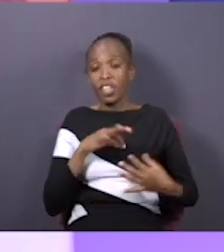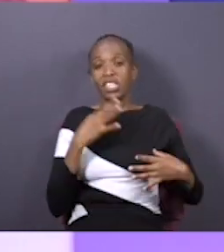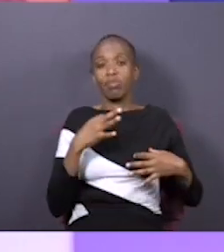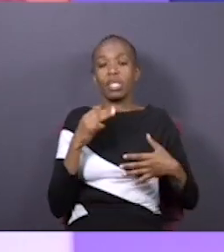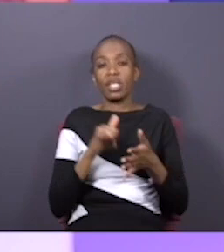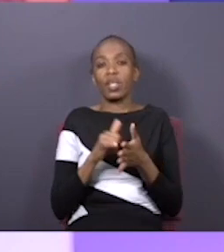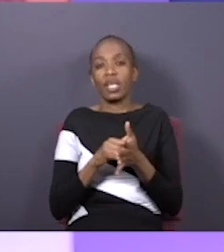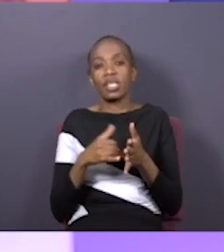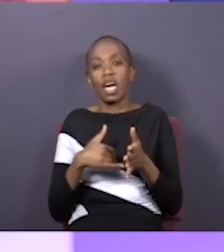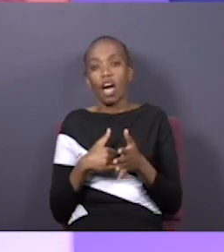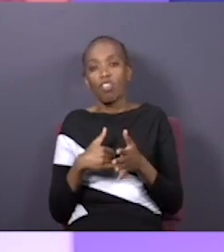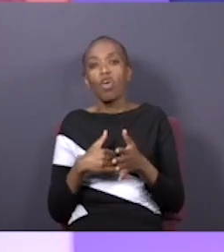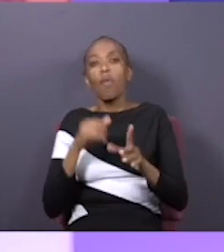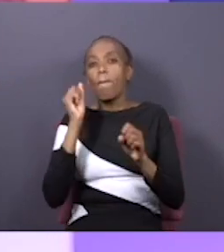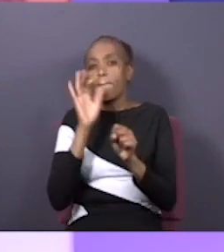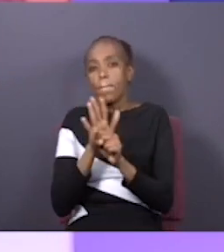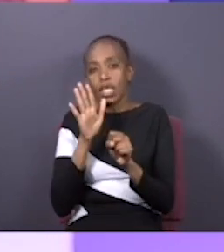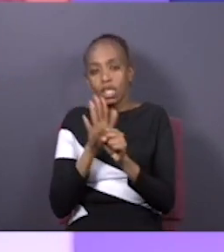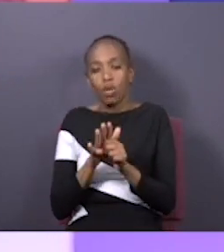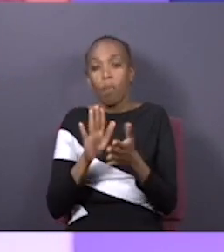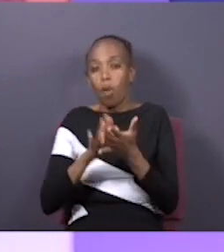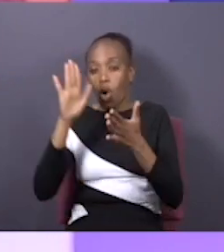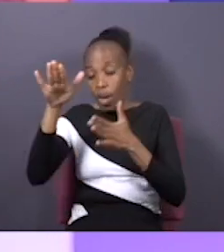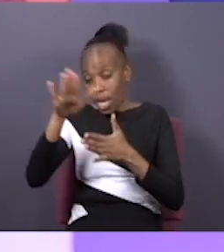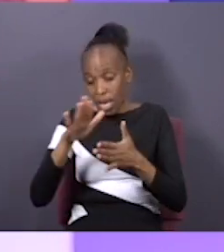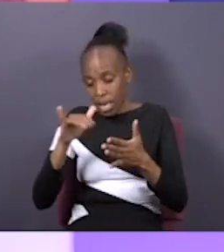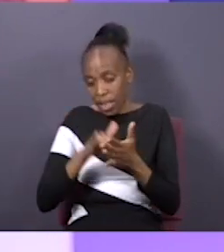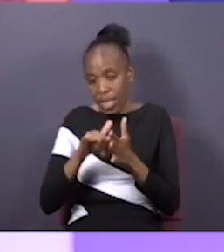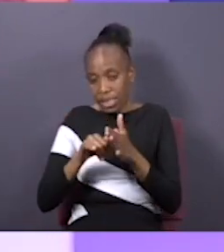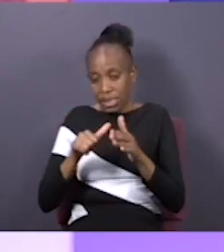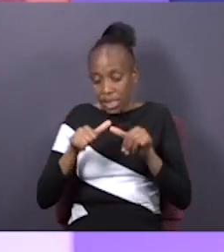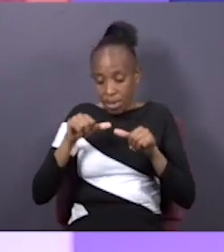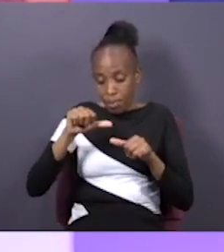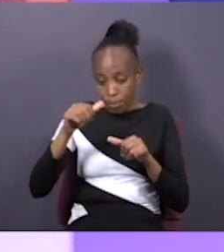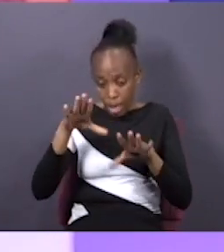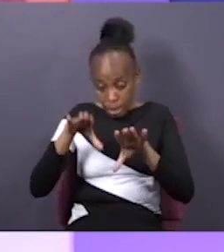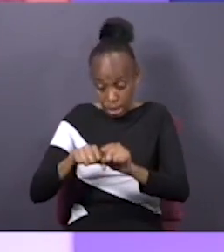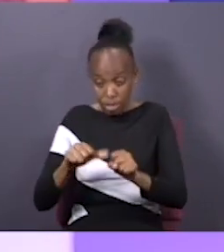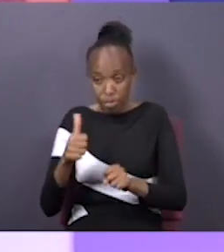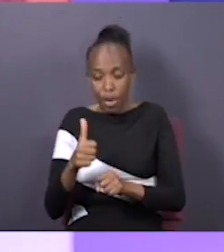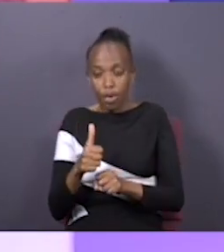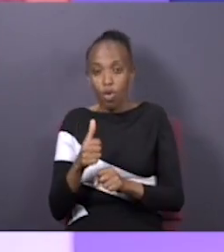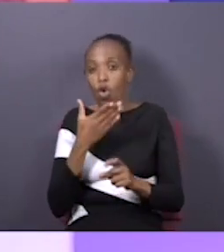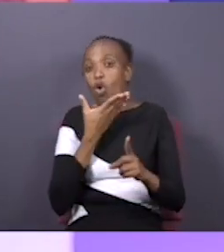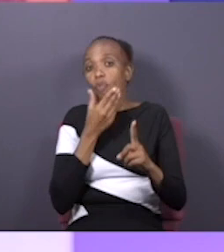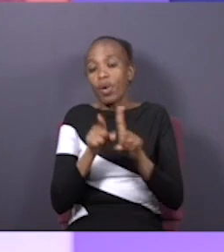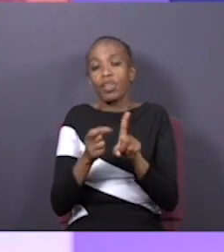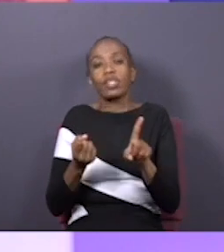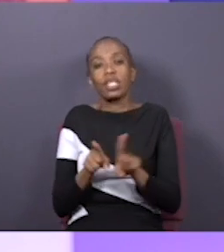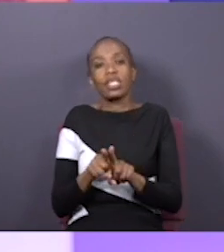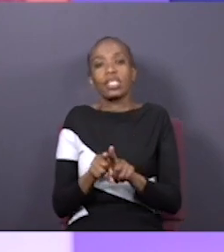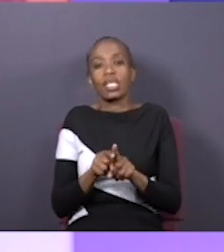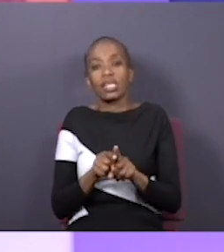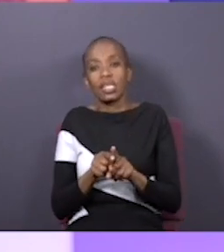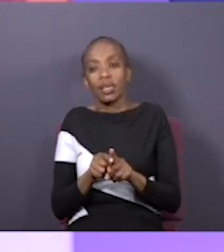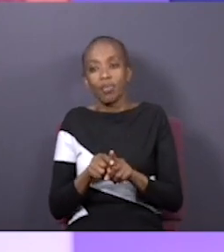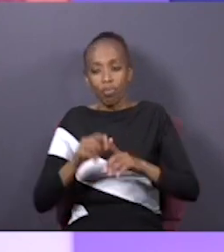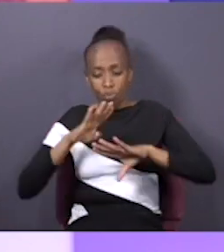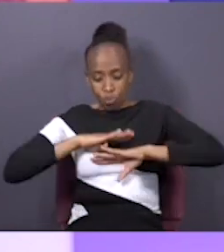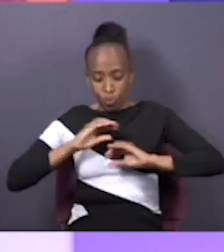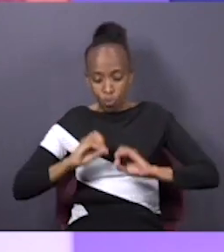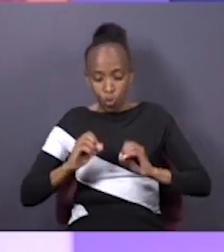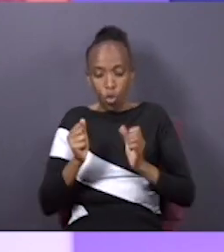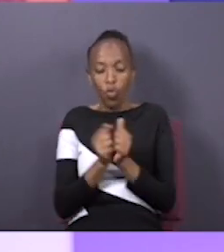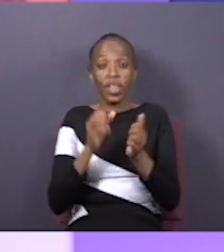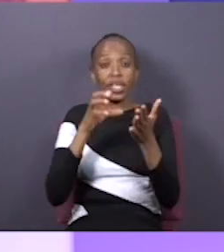spirit, that there is still much more territory that remains to be taken. My brothers and sisters,